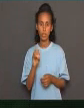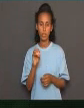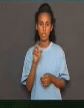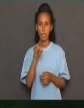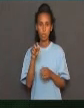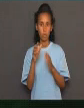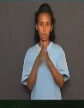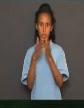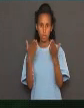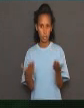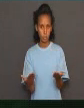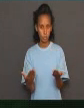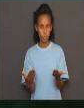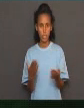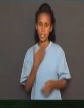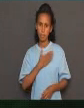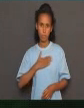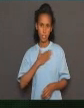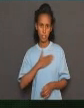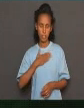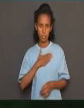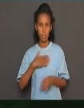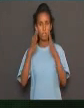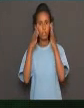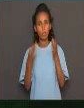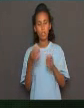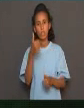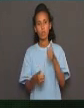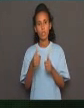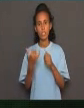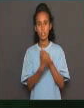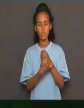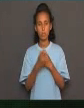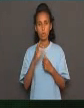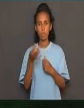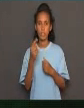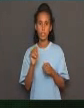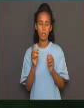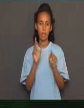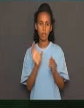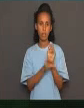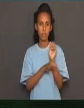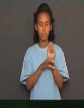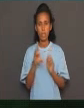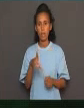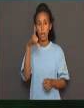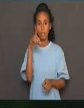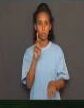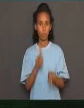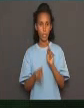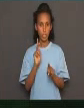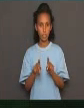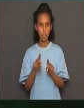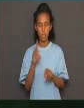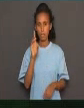your textbooks, please determine which region of the country has the highest